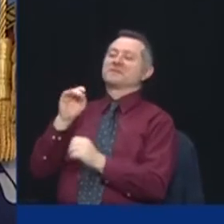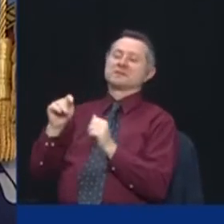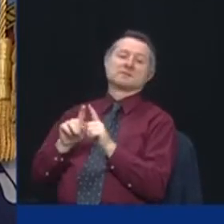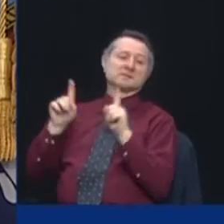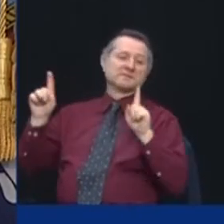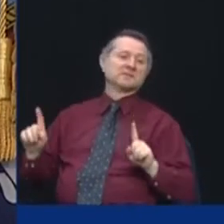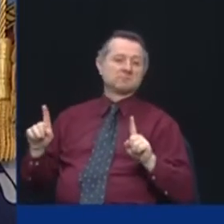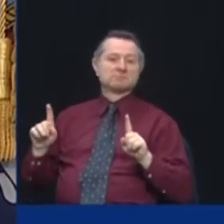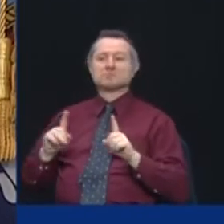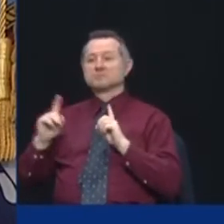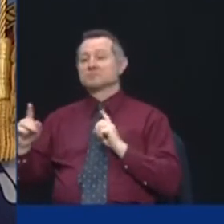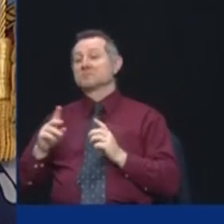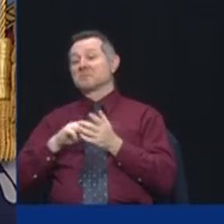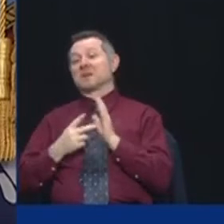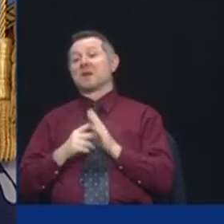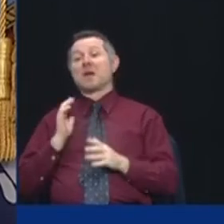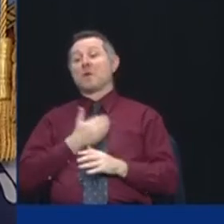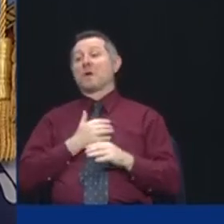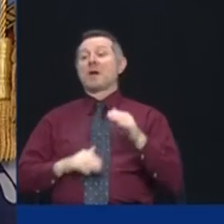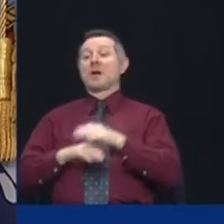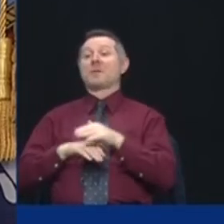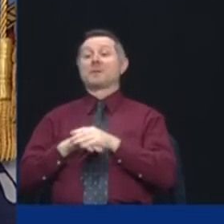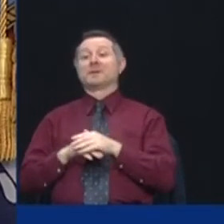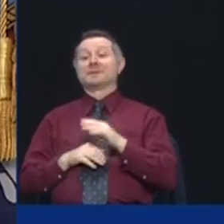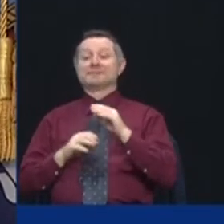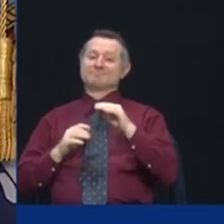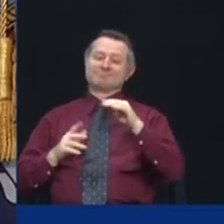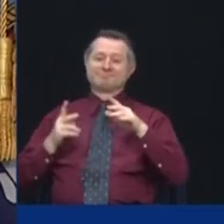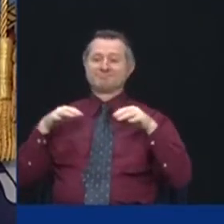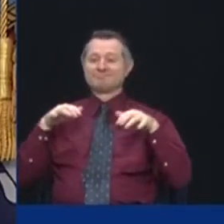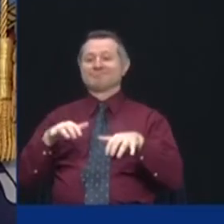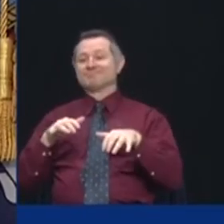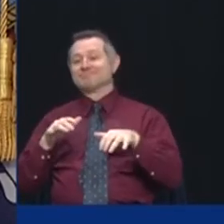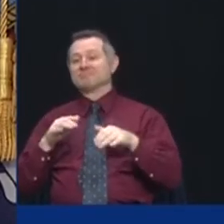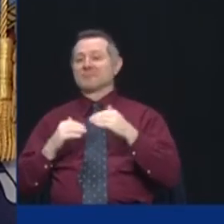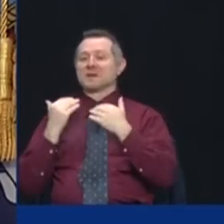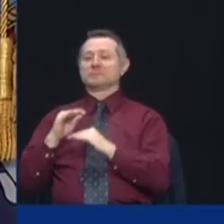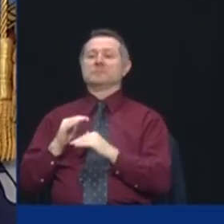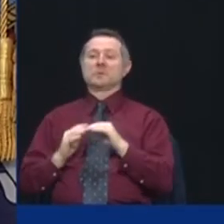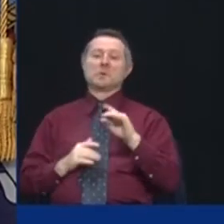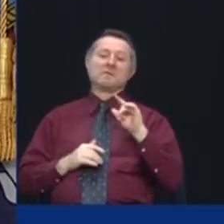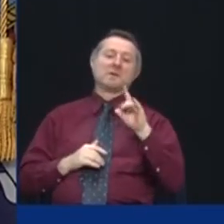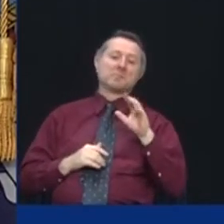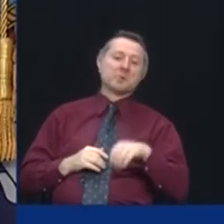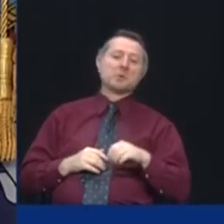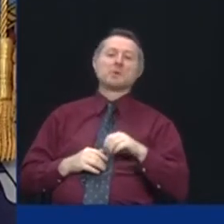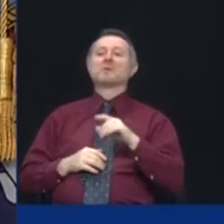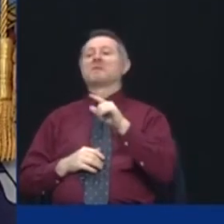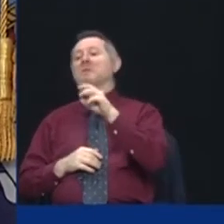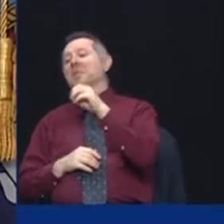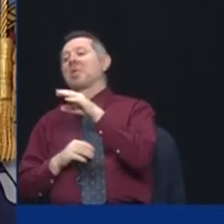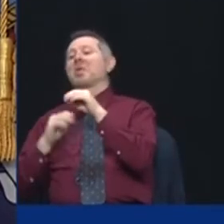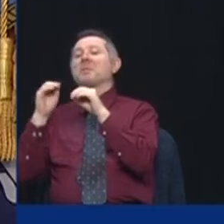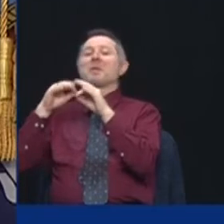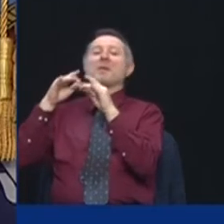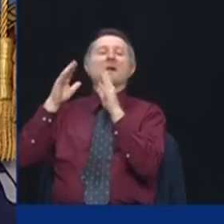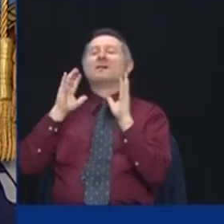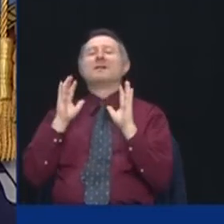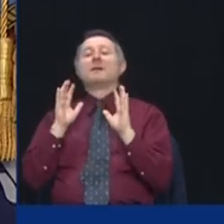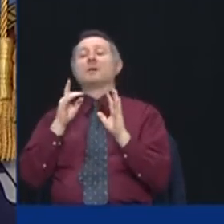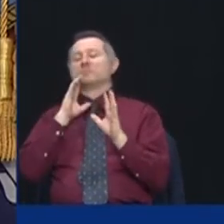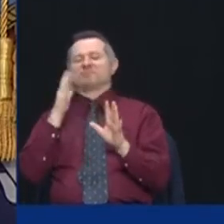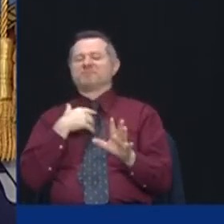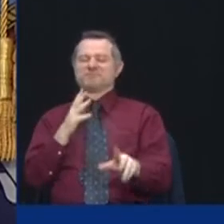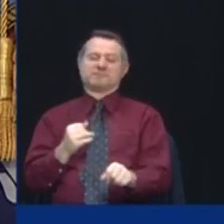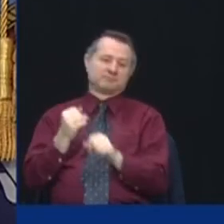capacity restrictions have been relaxed subject to the federal